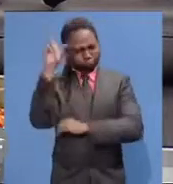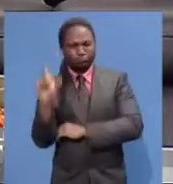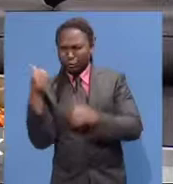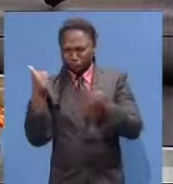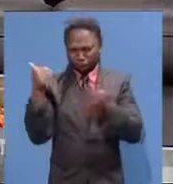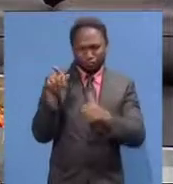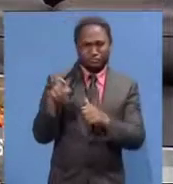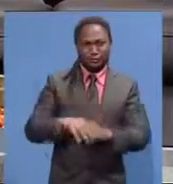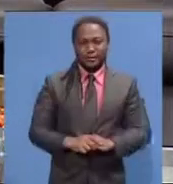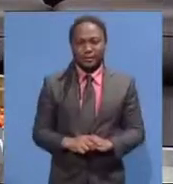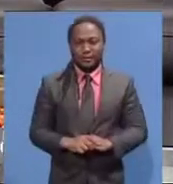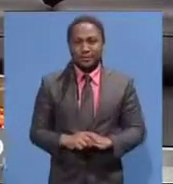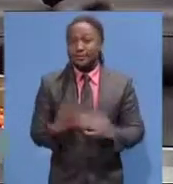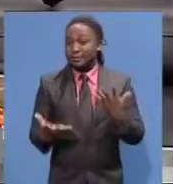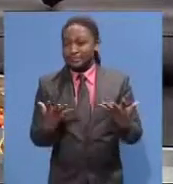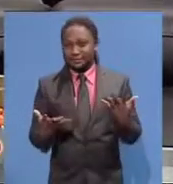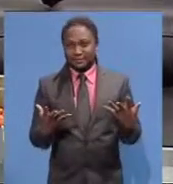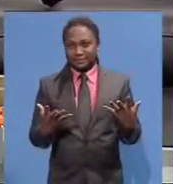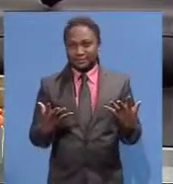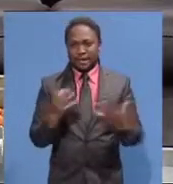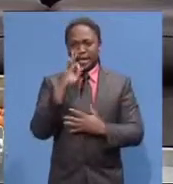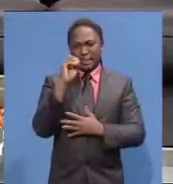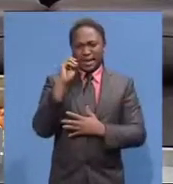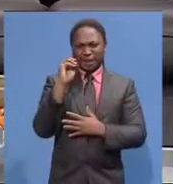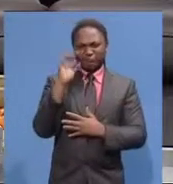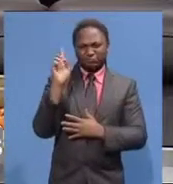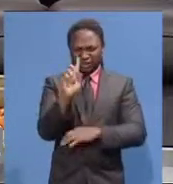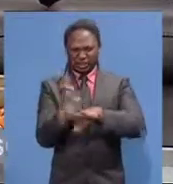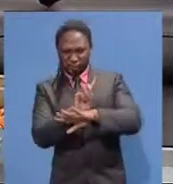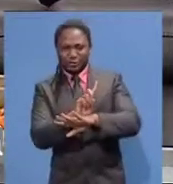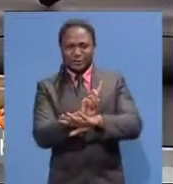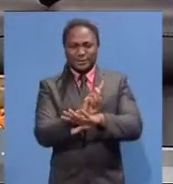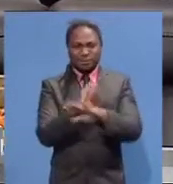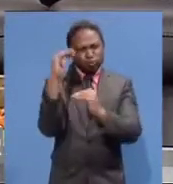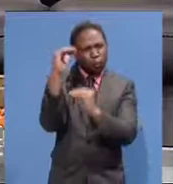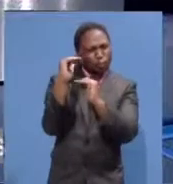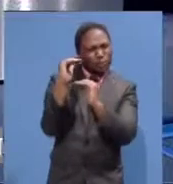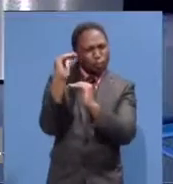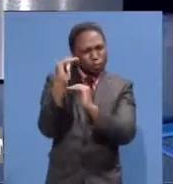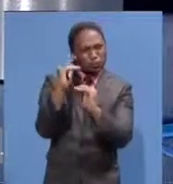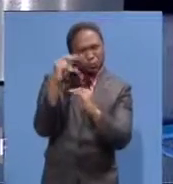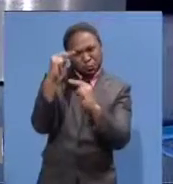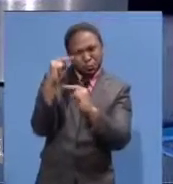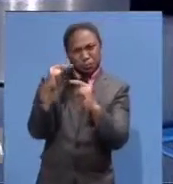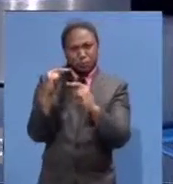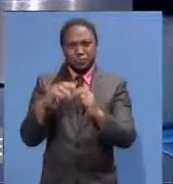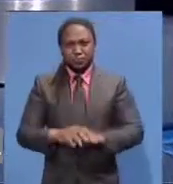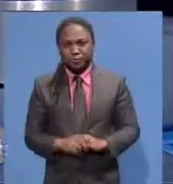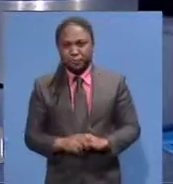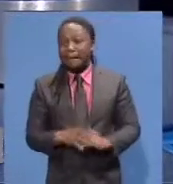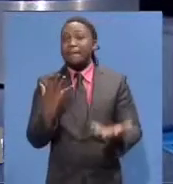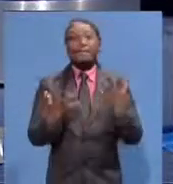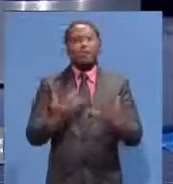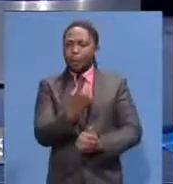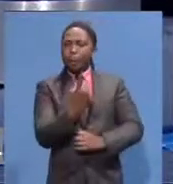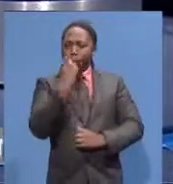Let me give you maybe 30 seconds or so. In a nutshell, you're being called up to